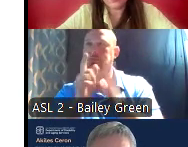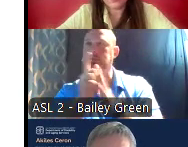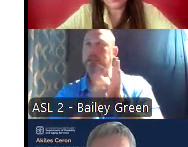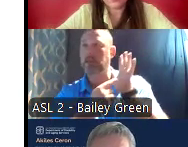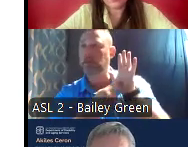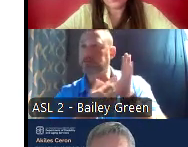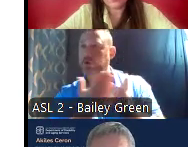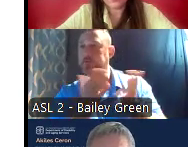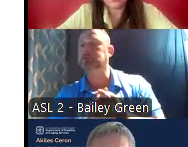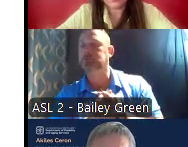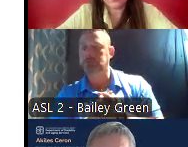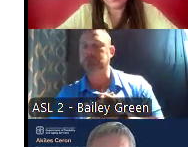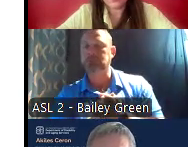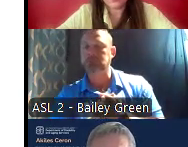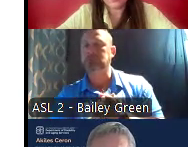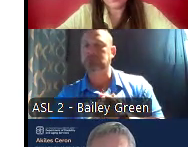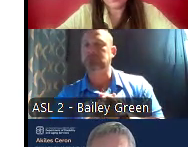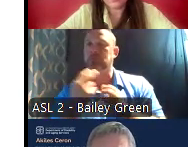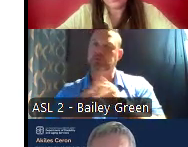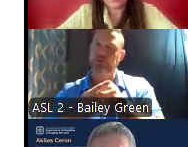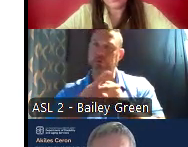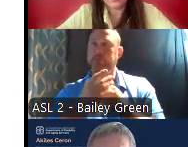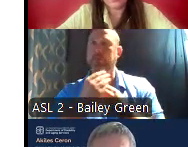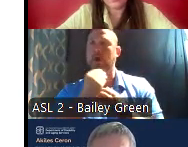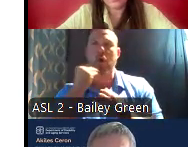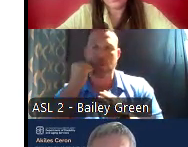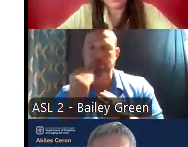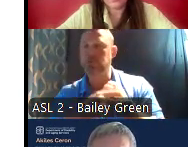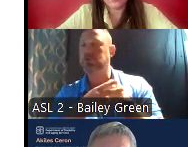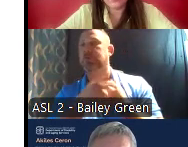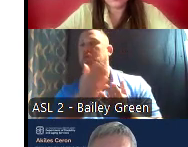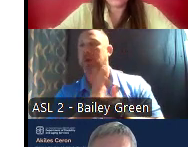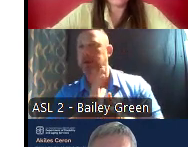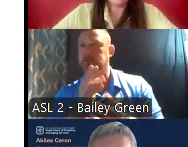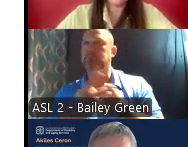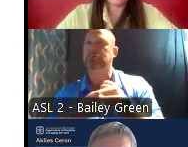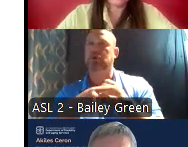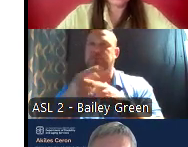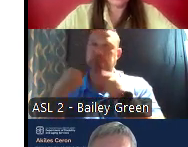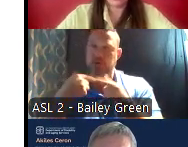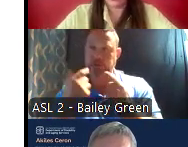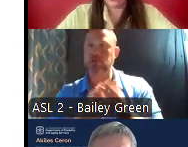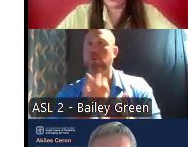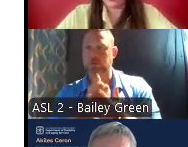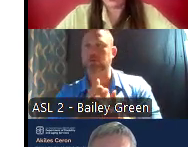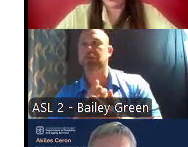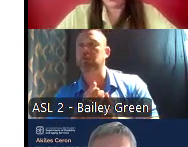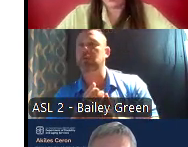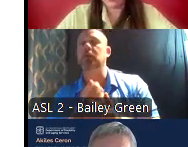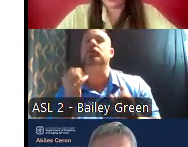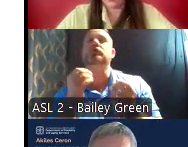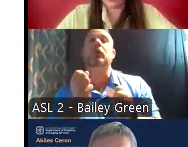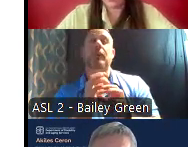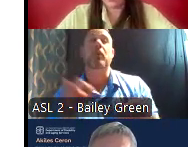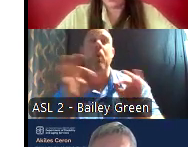representation that can preserve their legal rights, preserve their housing, preserve their generational wealth. So it's really important that we create